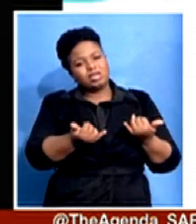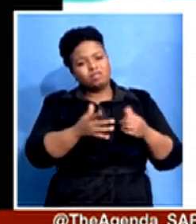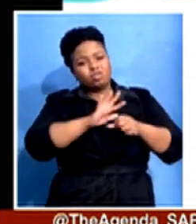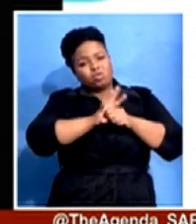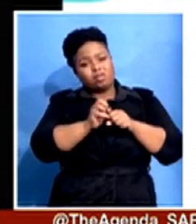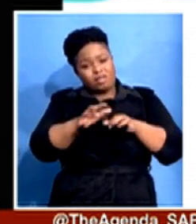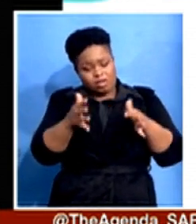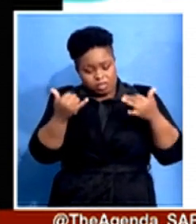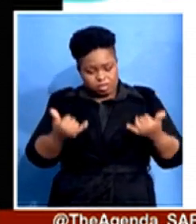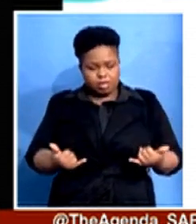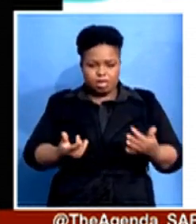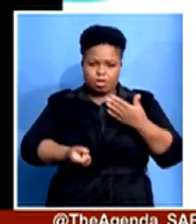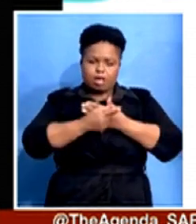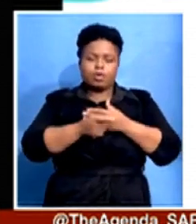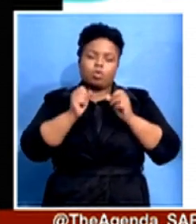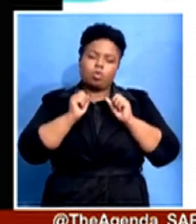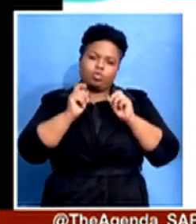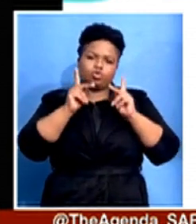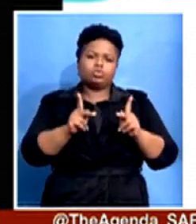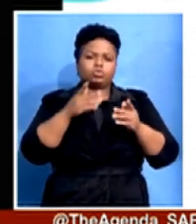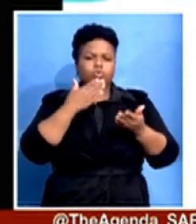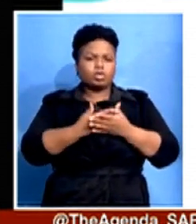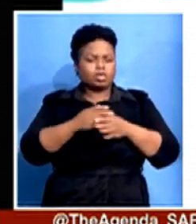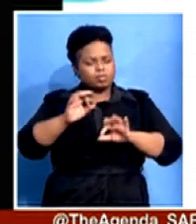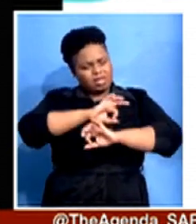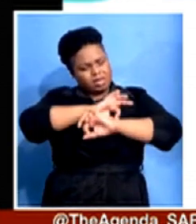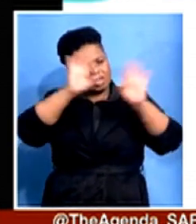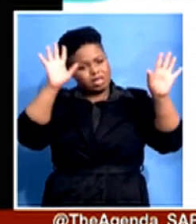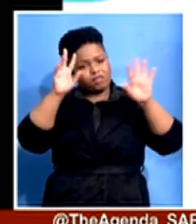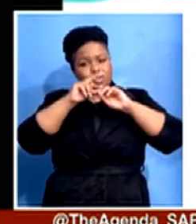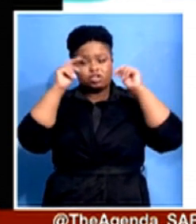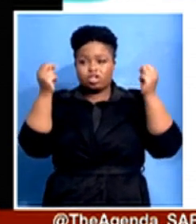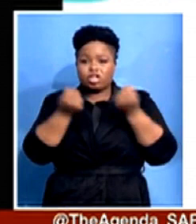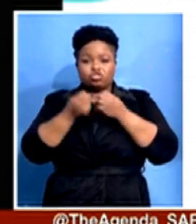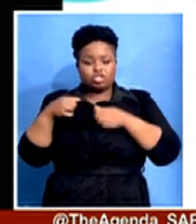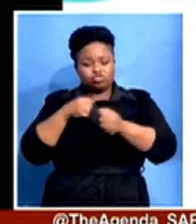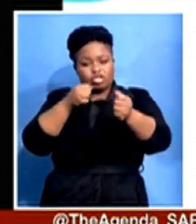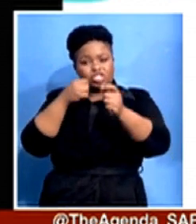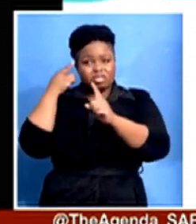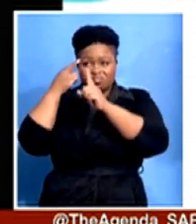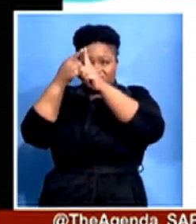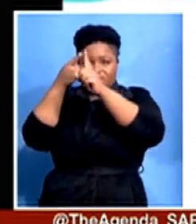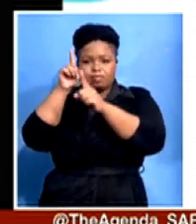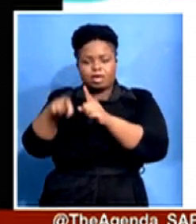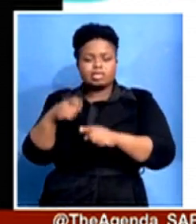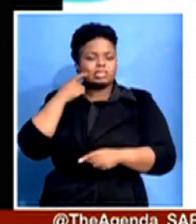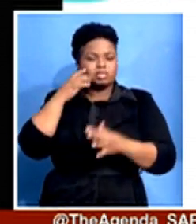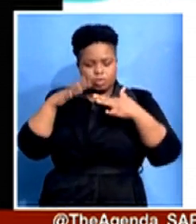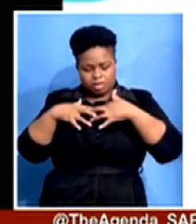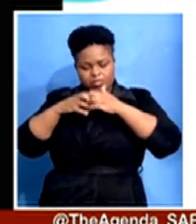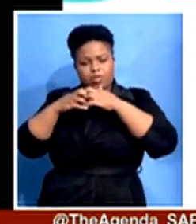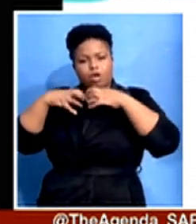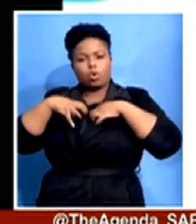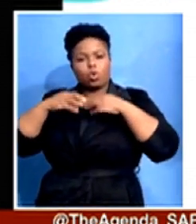have a very clear national strategic intent for us to build this capacity. And that's a key